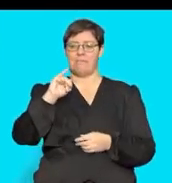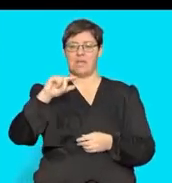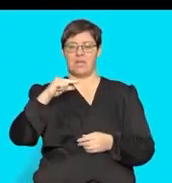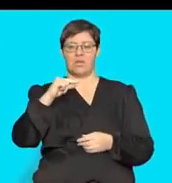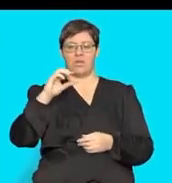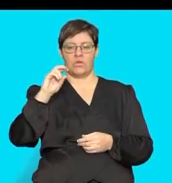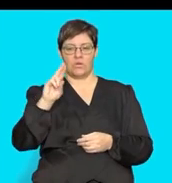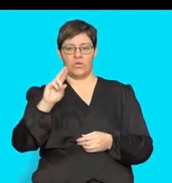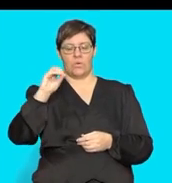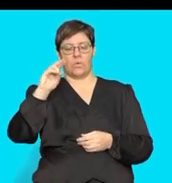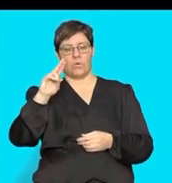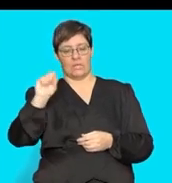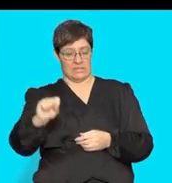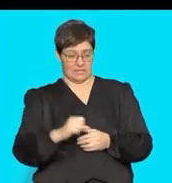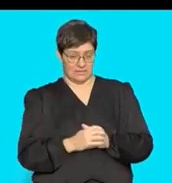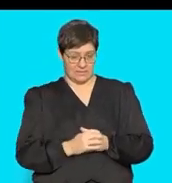case.